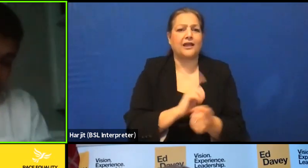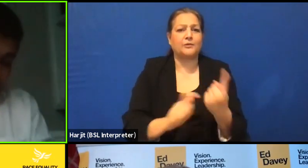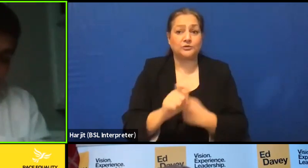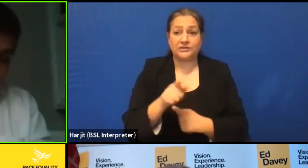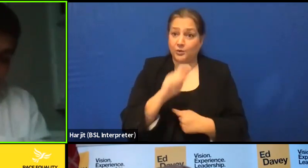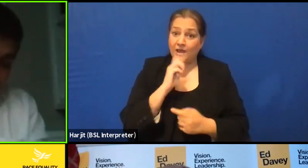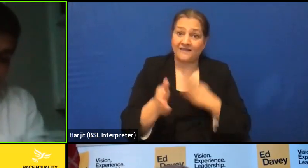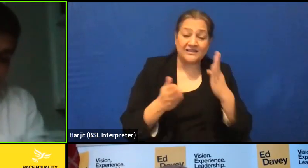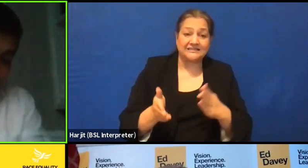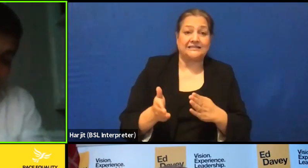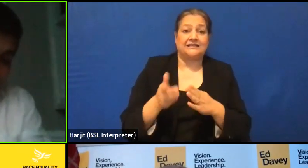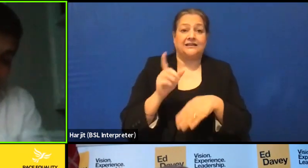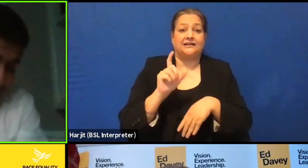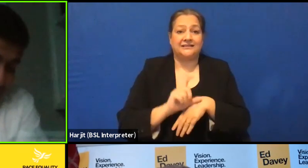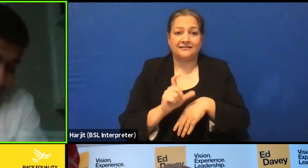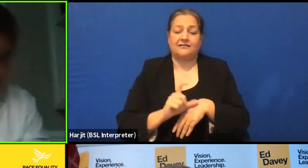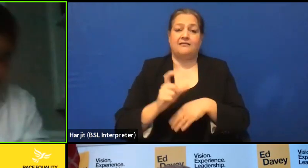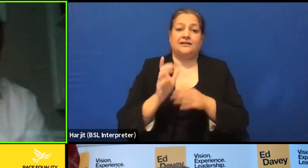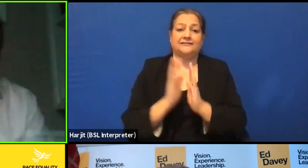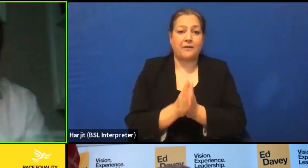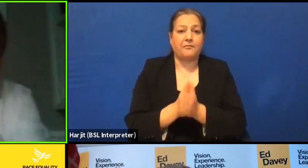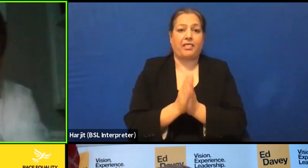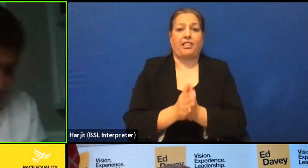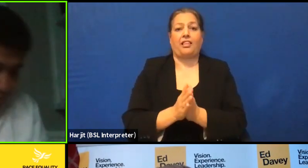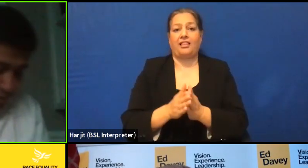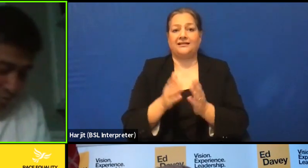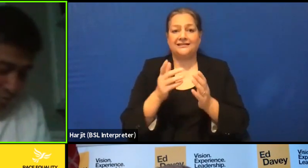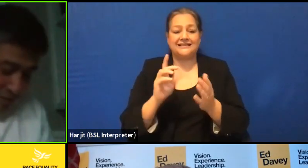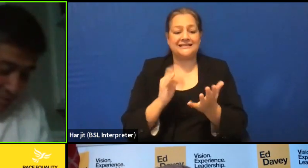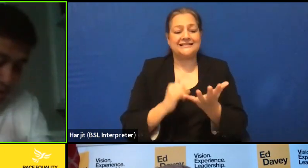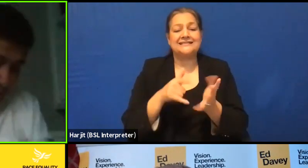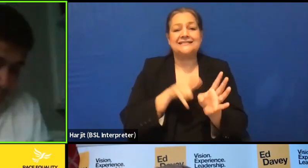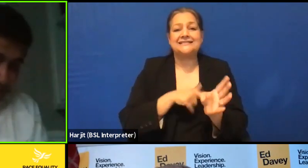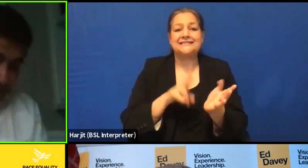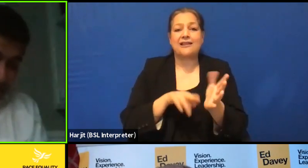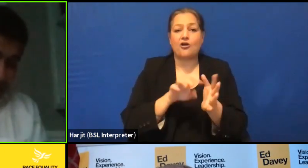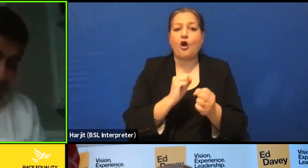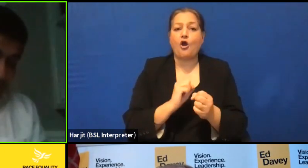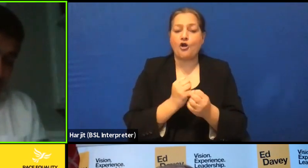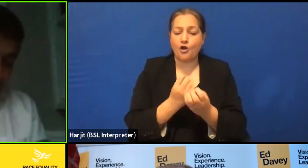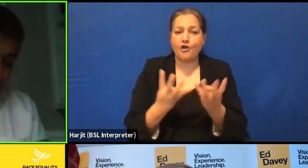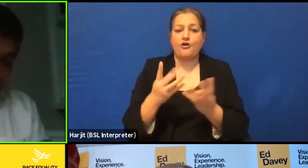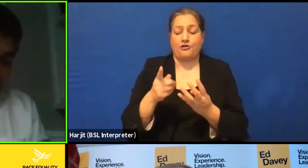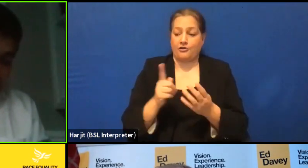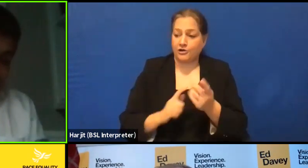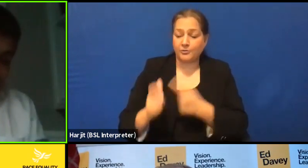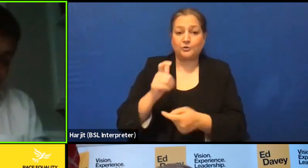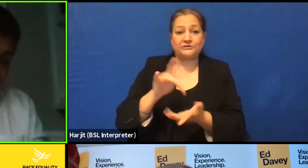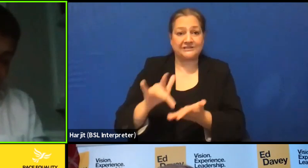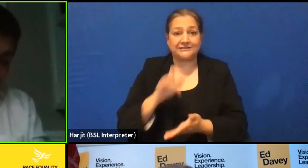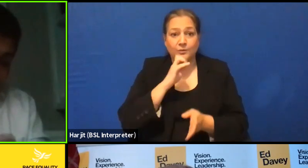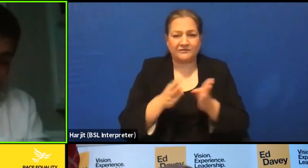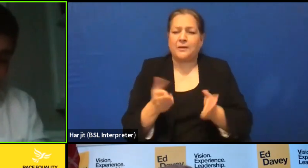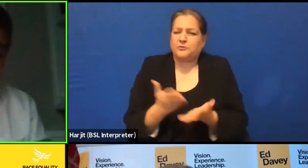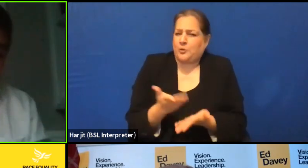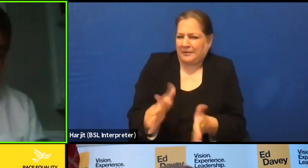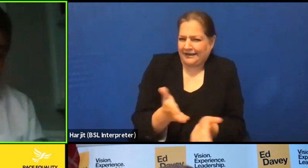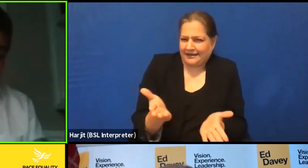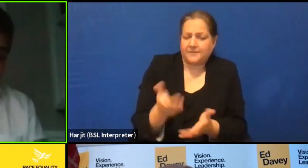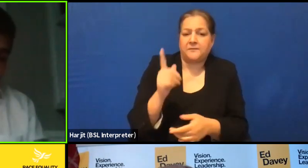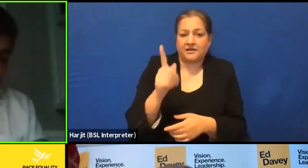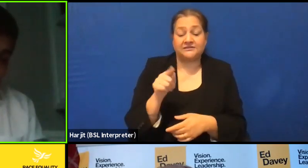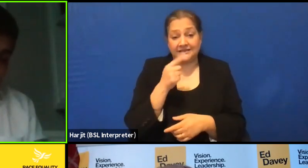temples, mosques, churches, synagogues, places of worship. I'm sure you will do all of this, community centres. But he's saying, can you make the Liberal